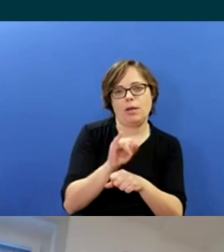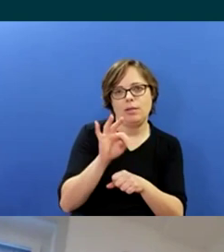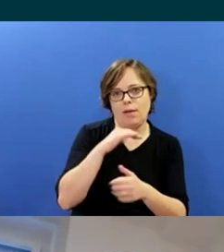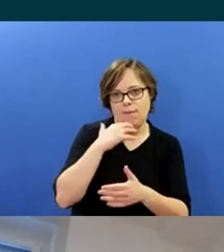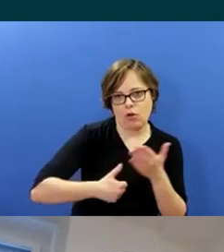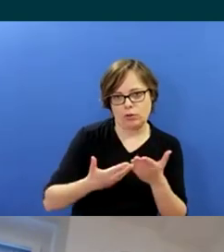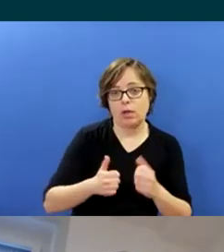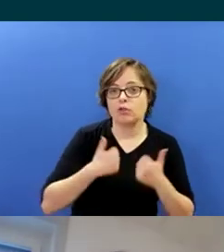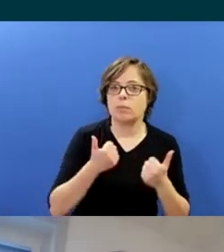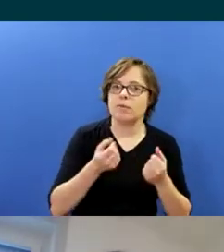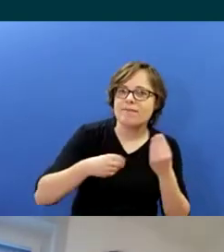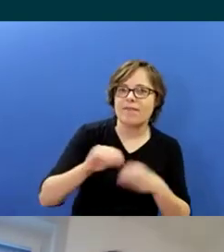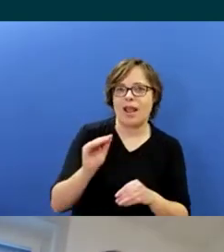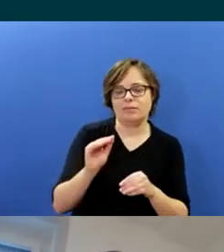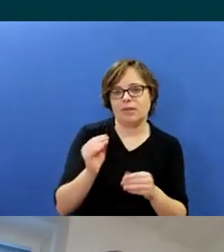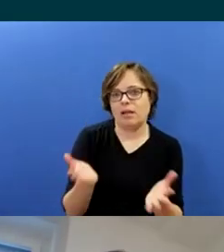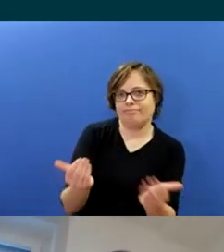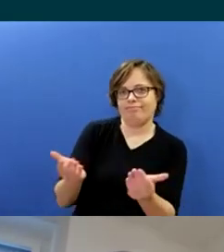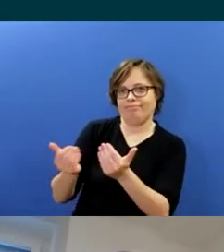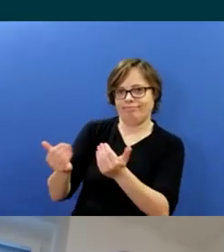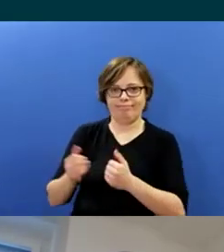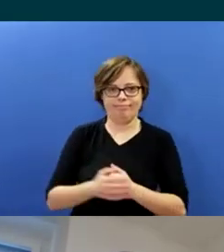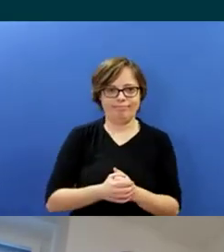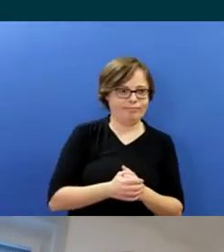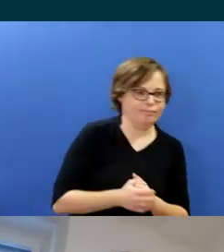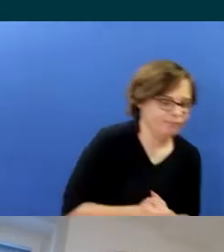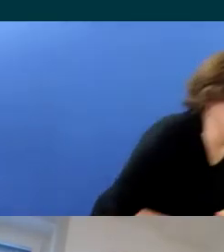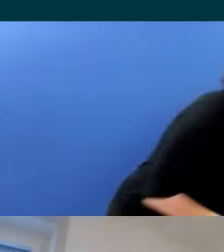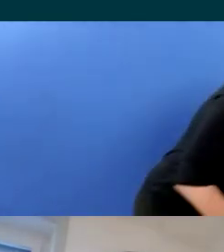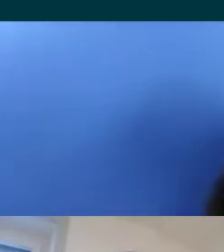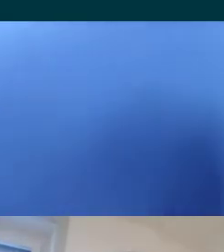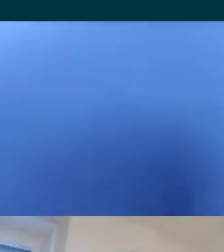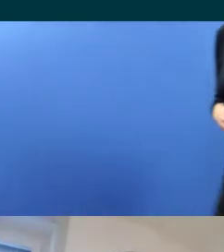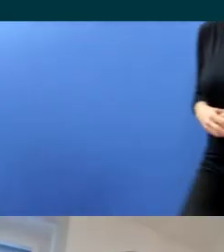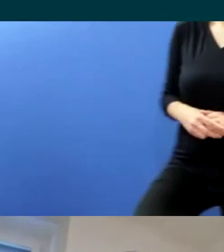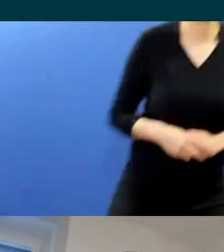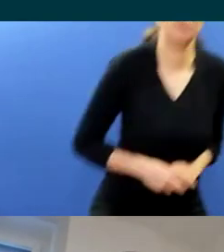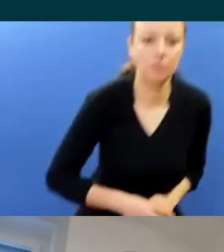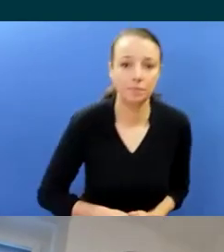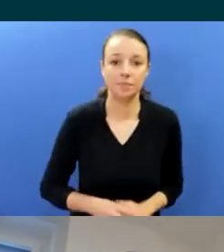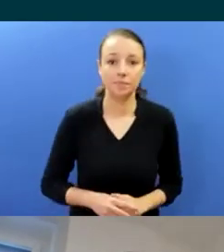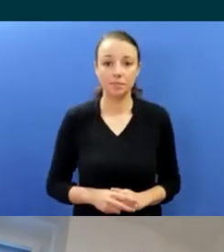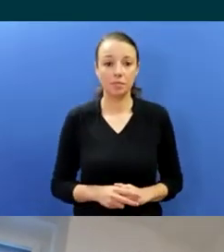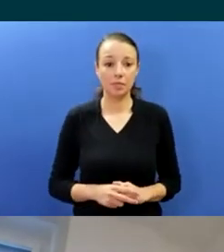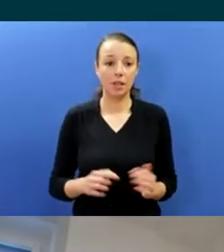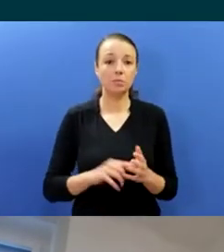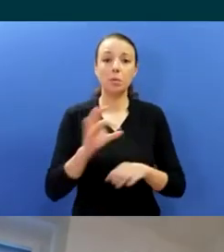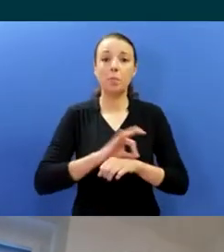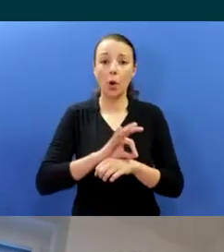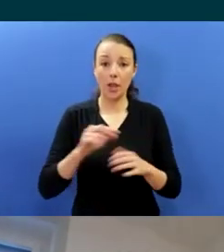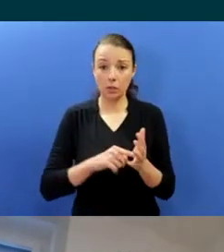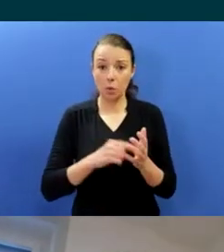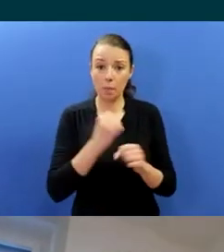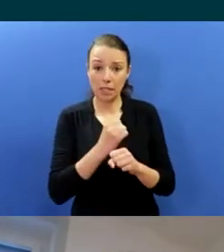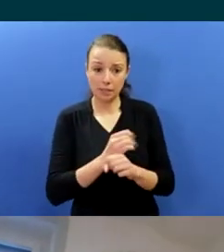effective and in order to elaborate on the projects. So in the climate idea of